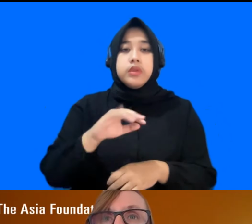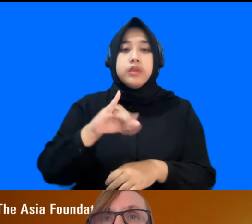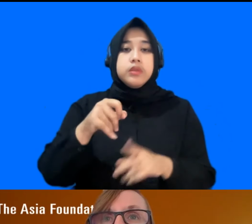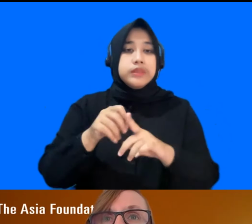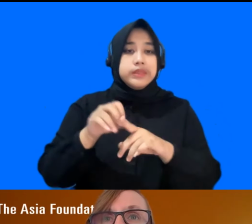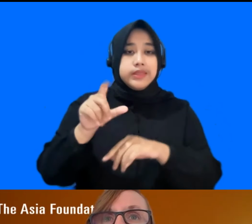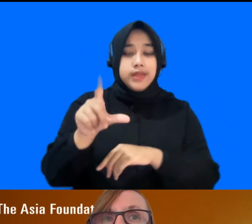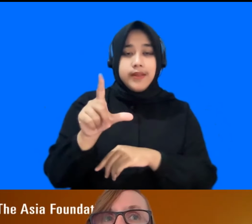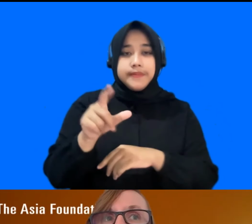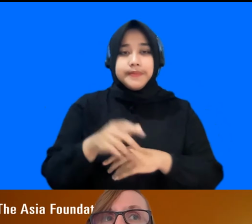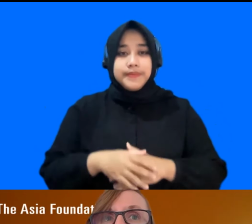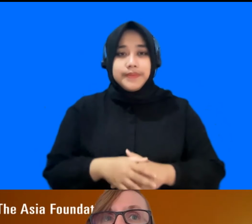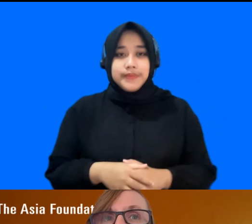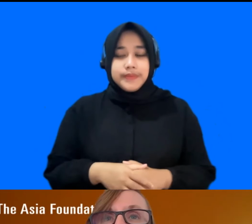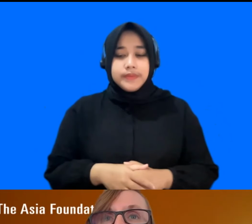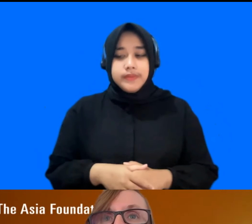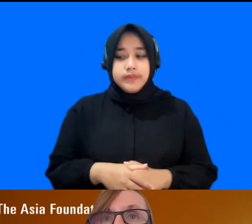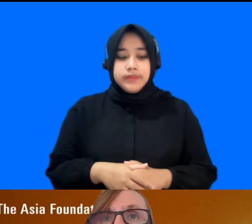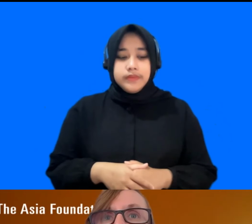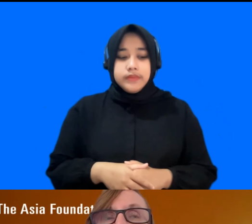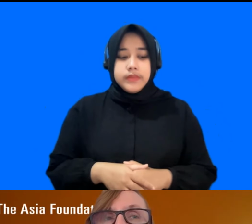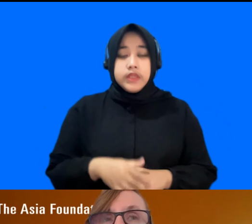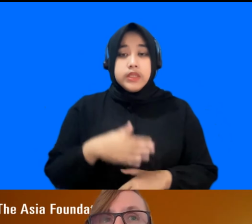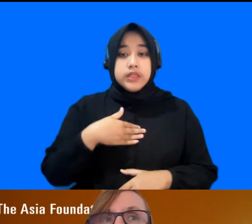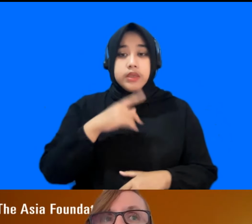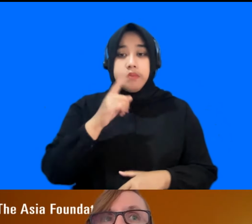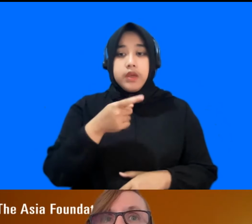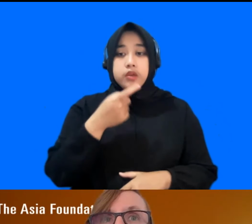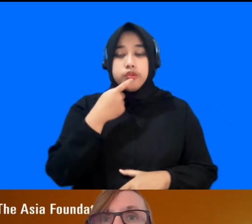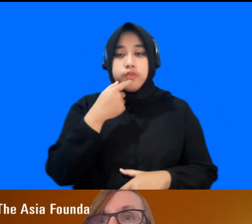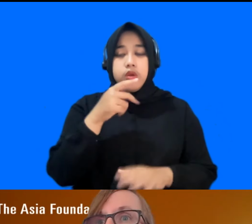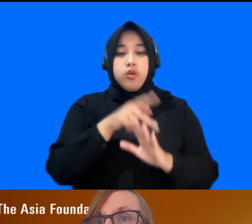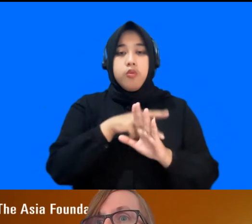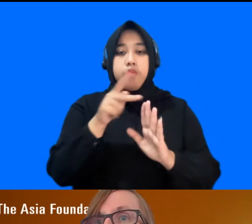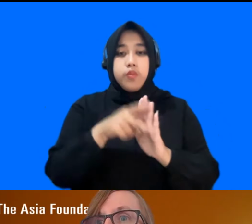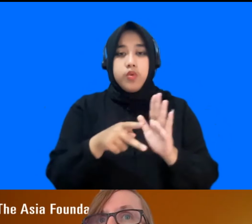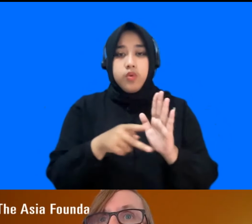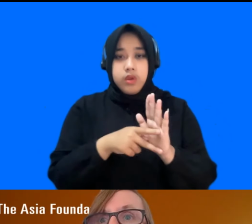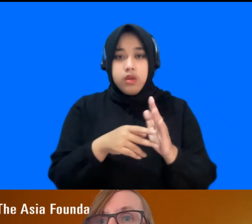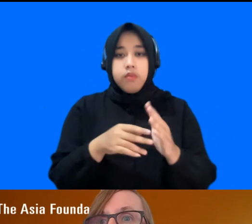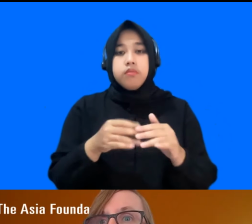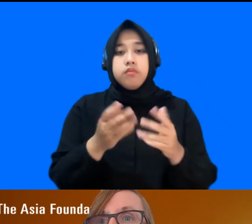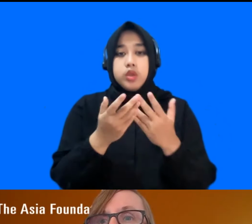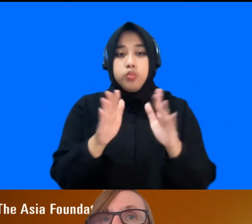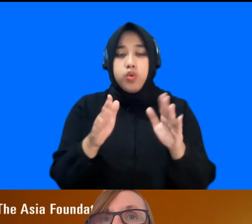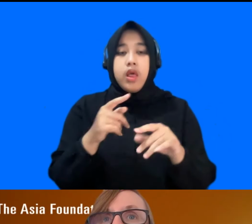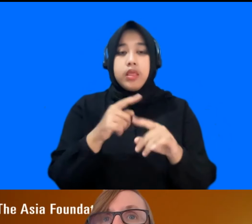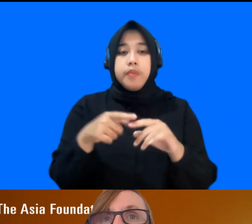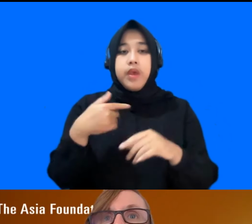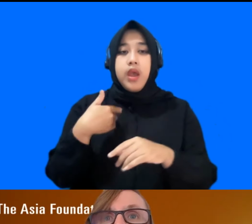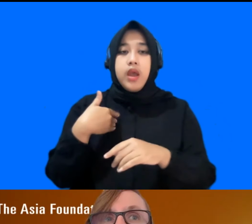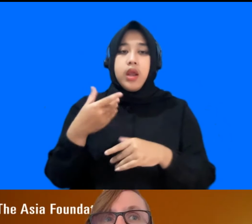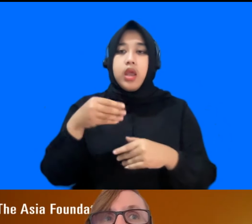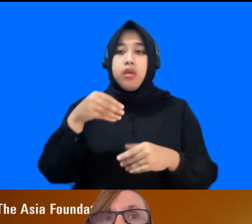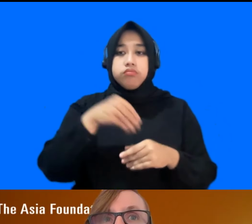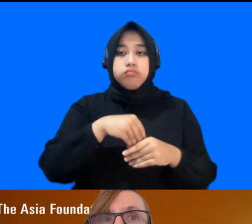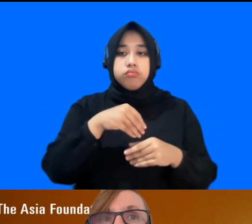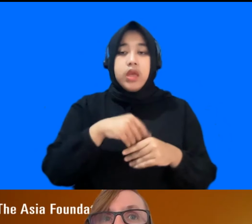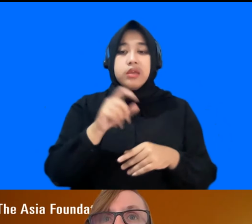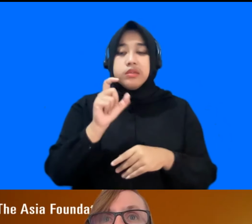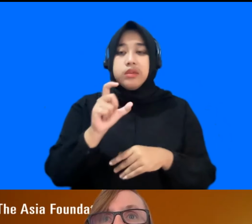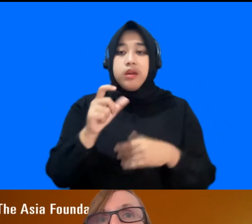just open source projects, but also commercial projects. So one of the ways would be, connecting with these